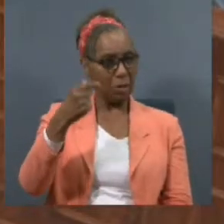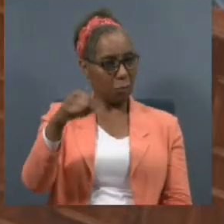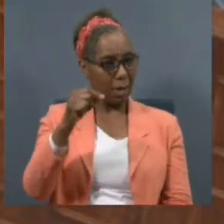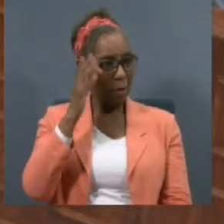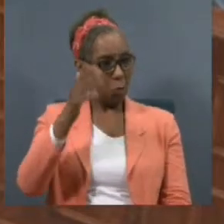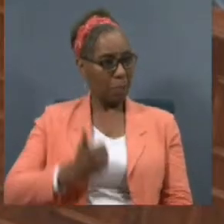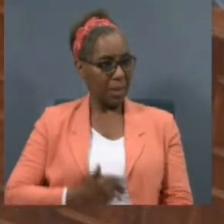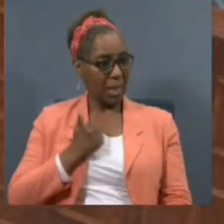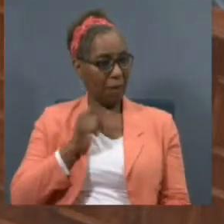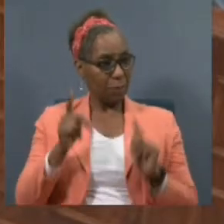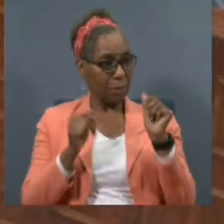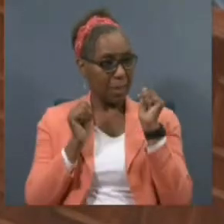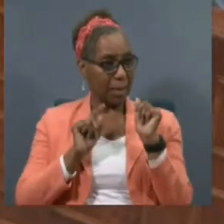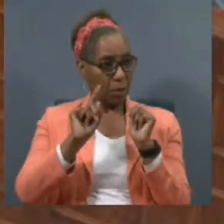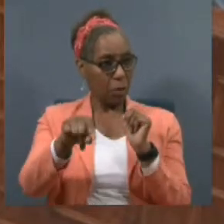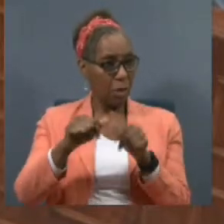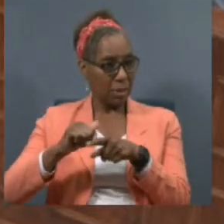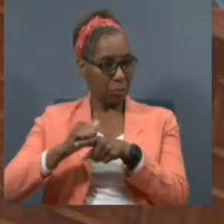where people can come practice?